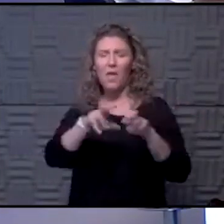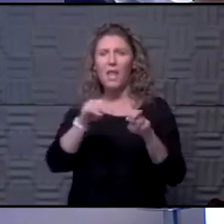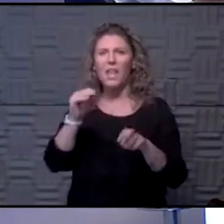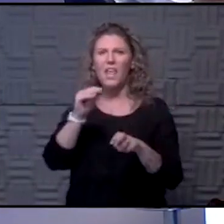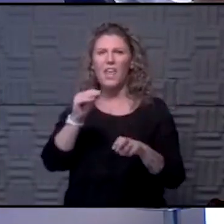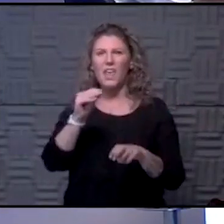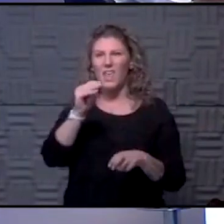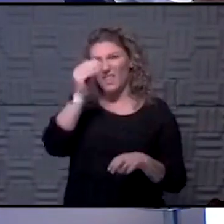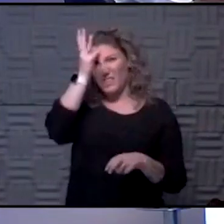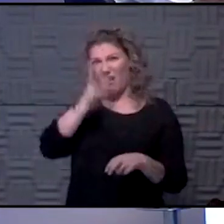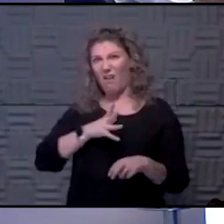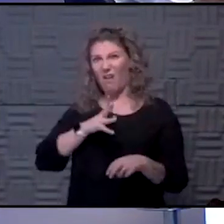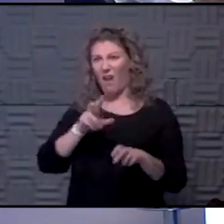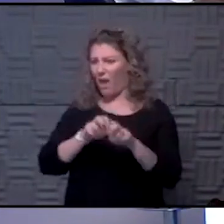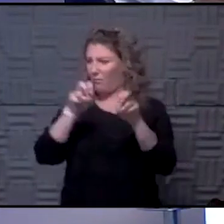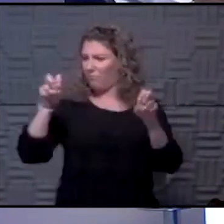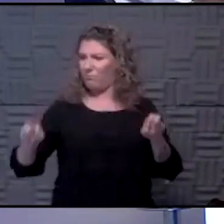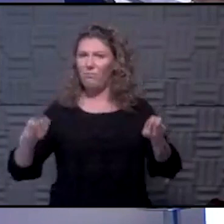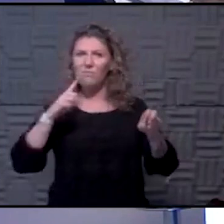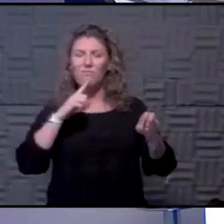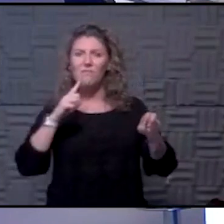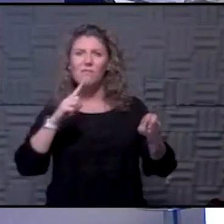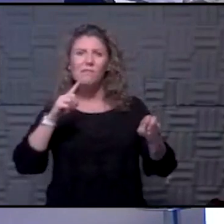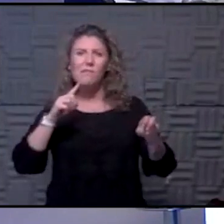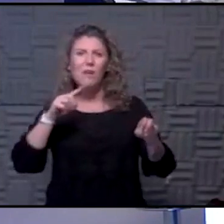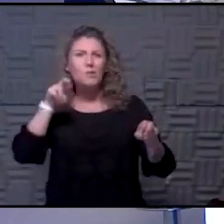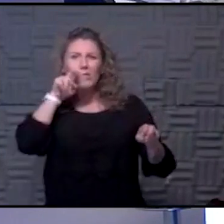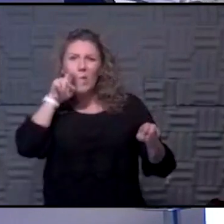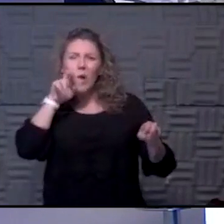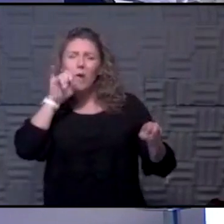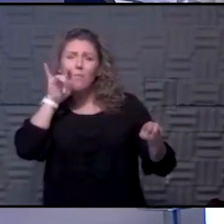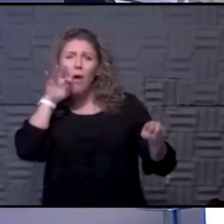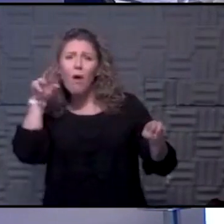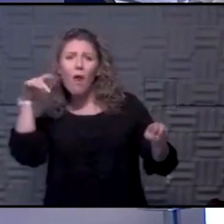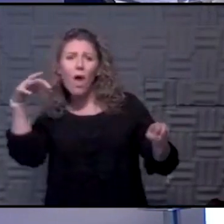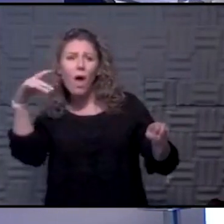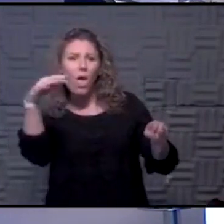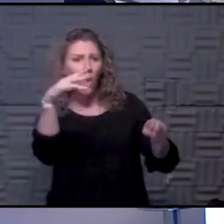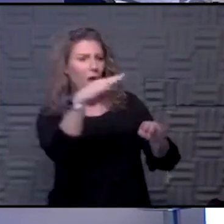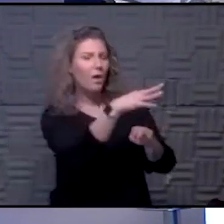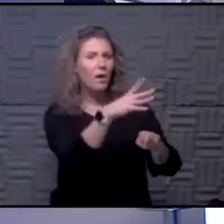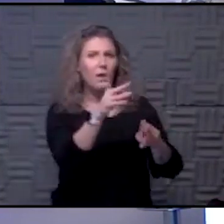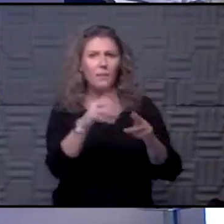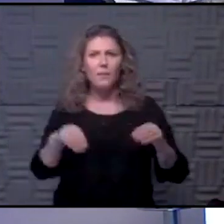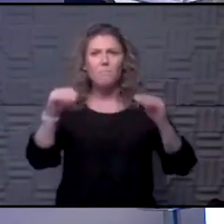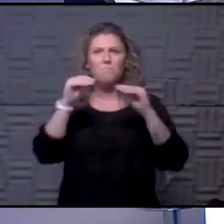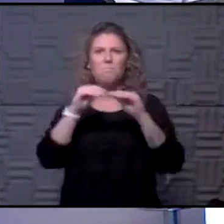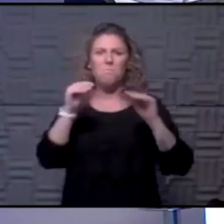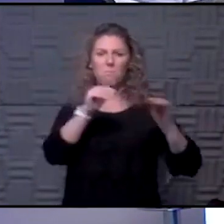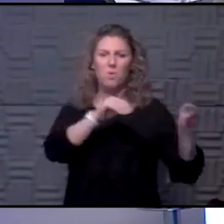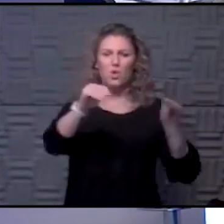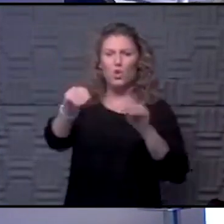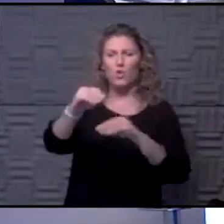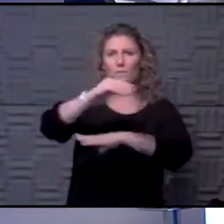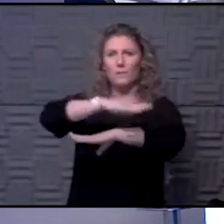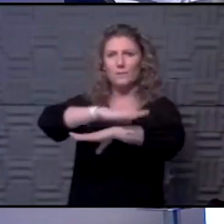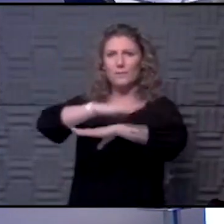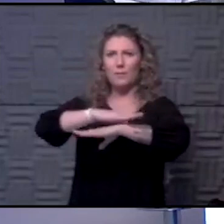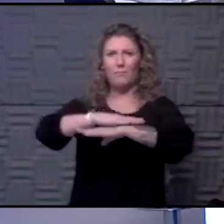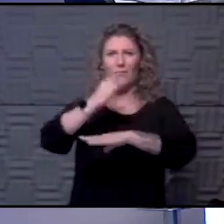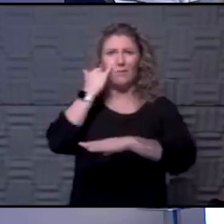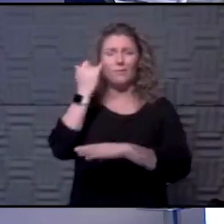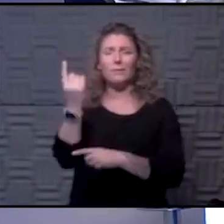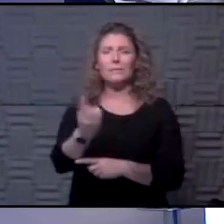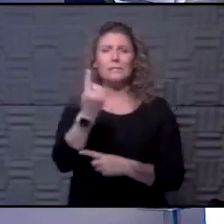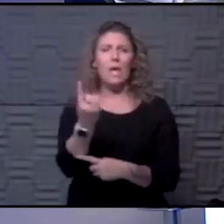cigar. The smoke was coming right towards their face, so they ended up moving tables. So she's wondering if cigarette or cigar smoke coming out of someone's